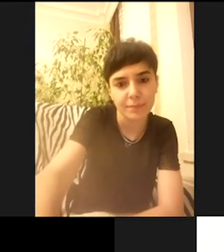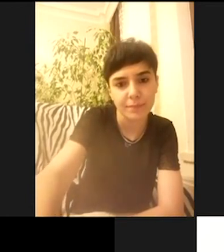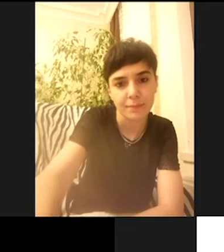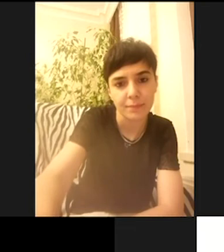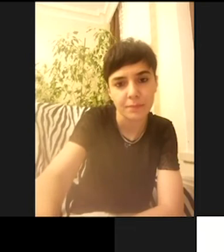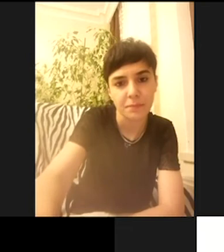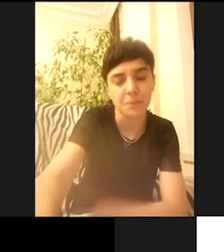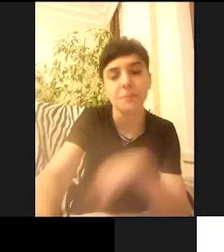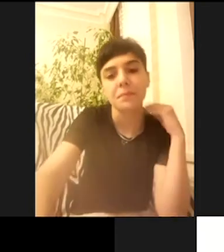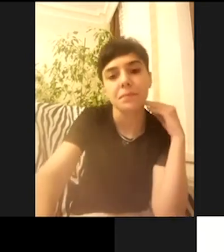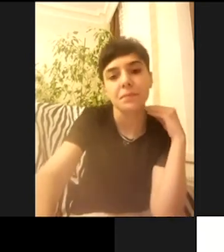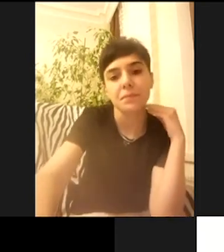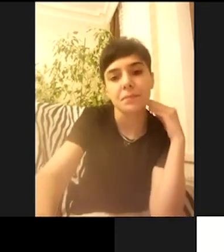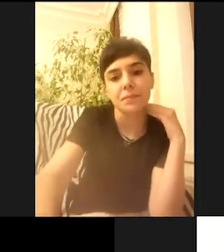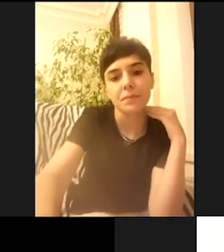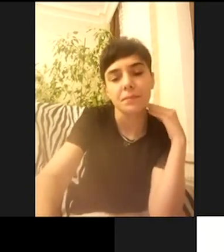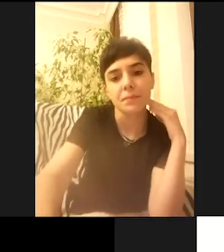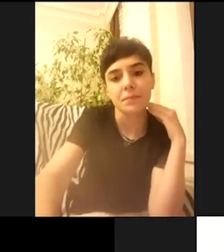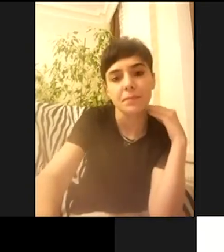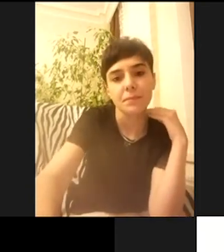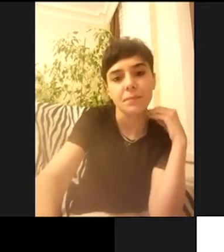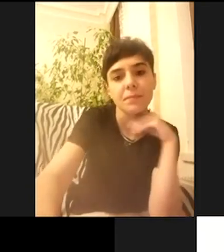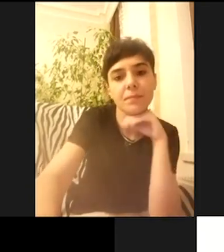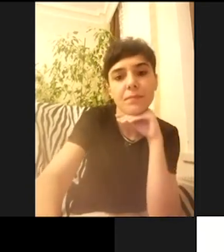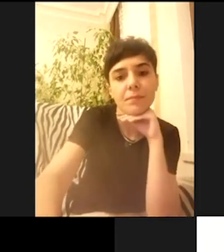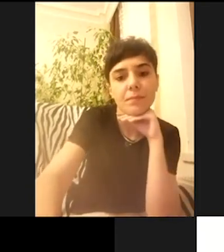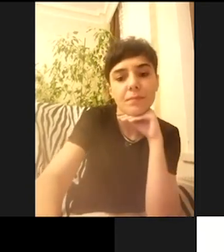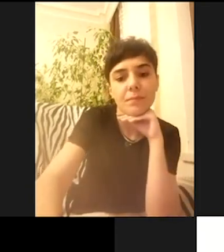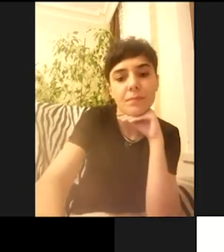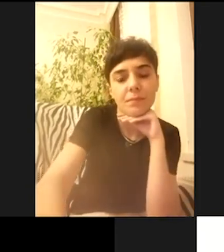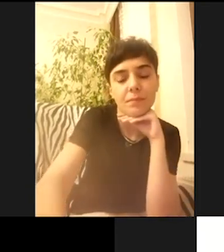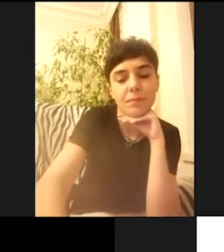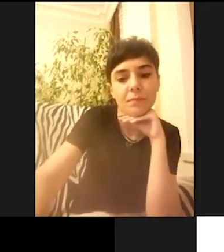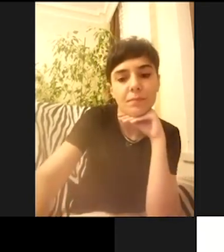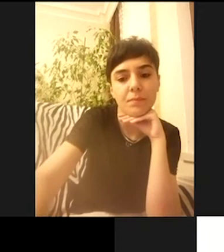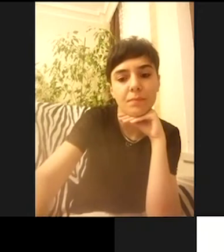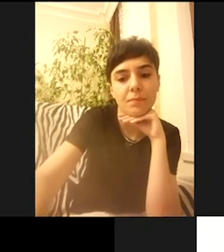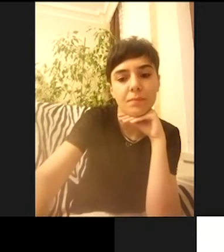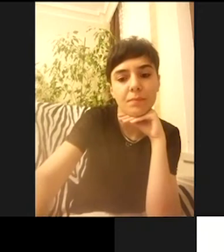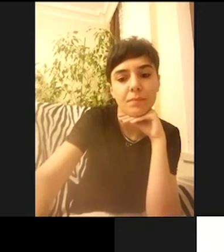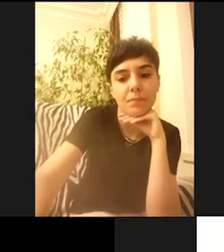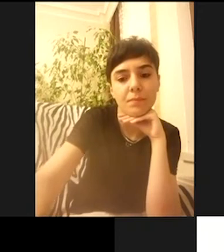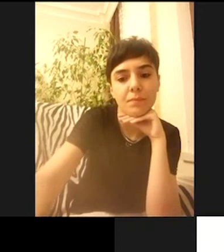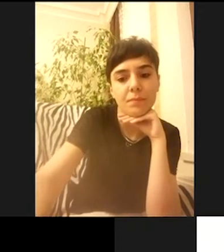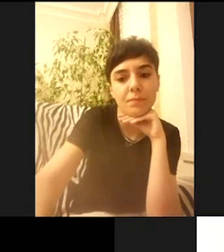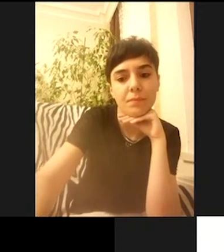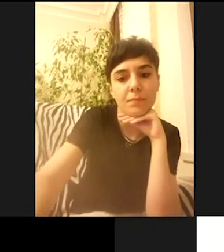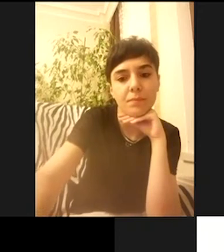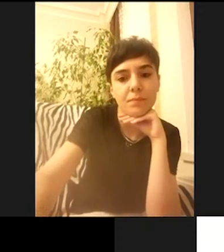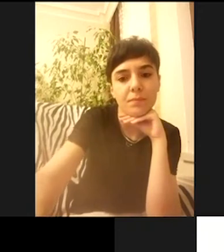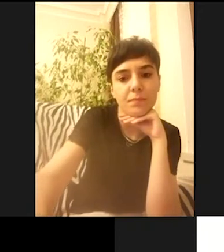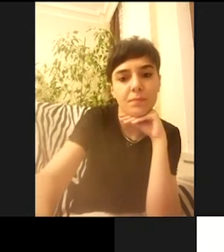against my own people, the Moluccan people, because they were like celebrating 65 years here in the Netherlands, and